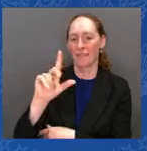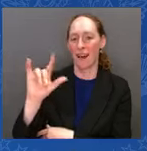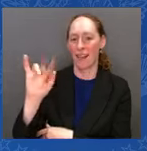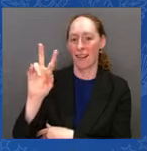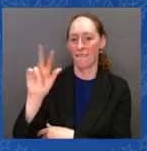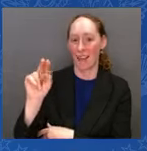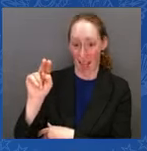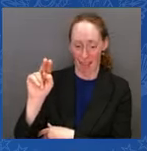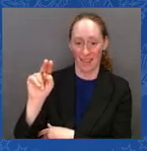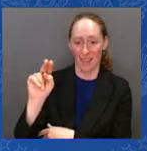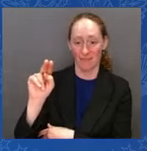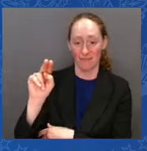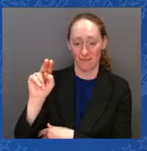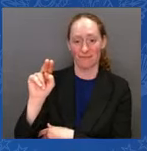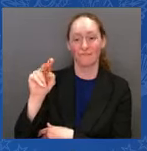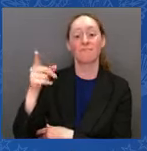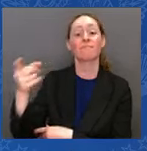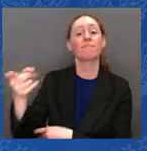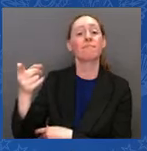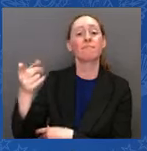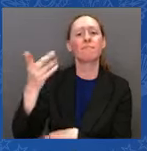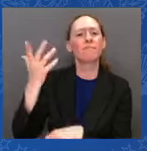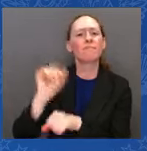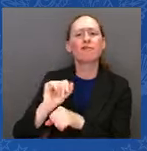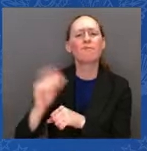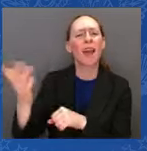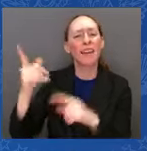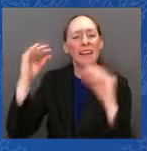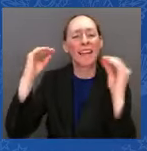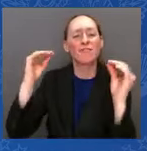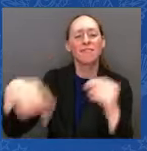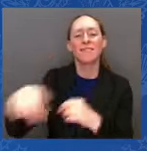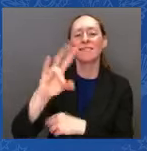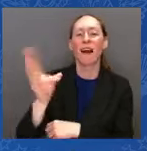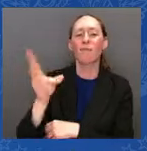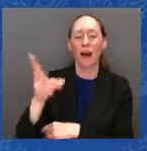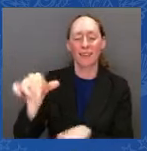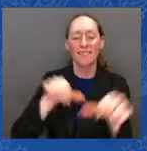7th grade science at Highlands Middle School in White Plains, New York.